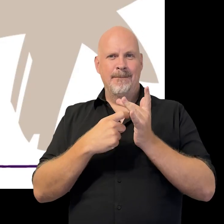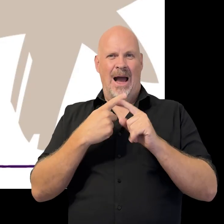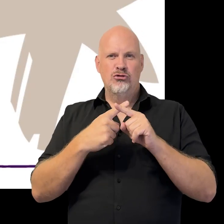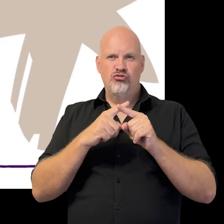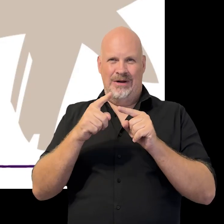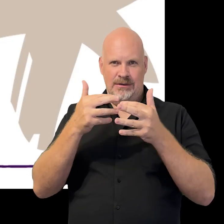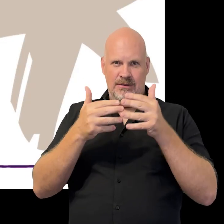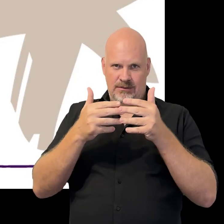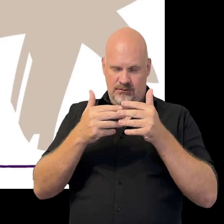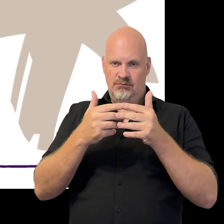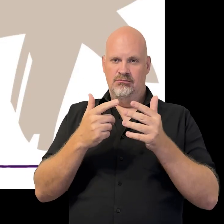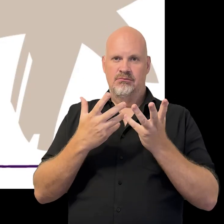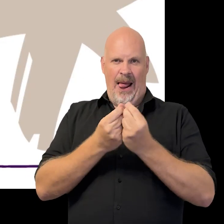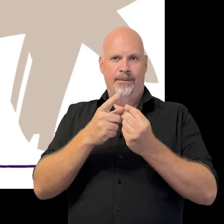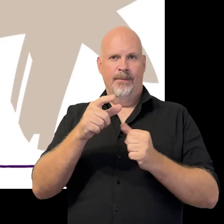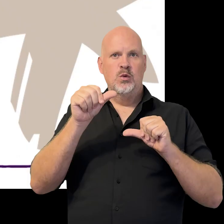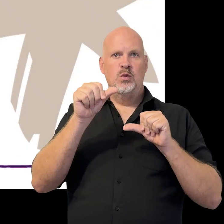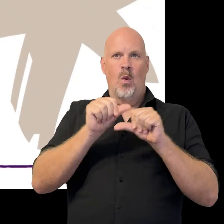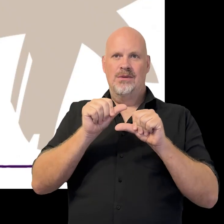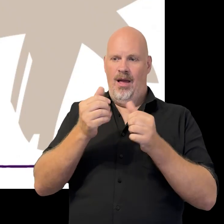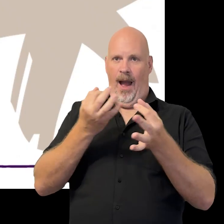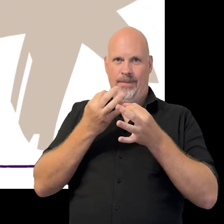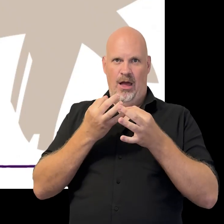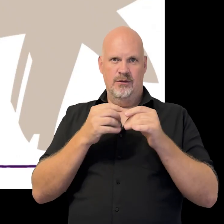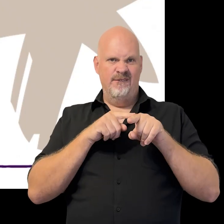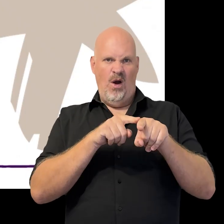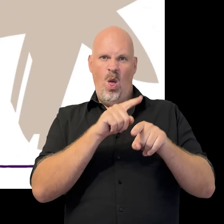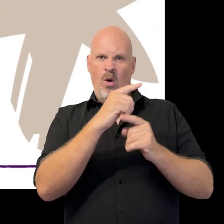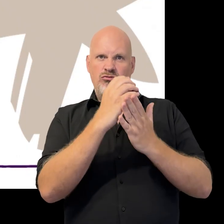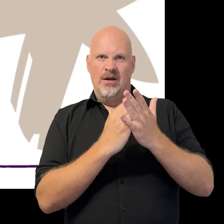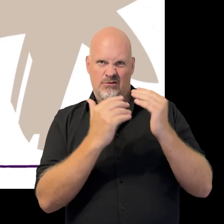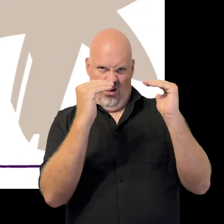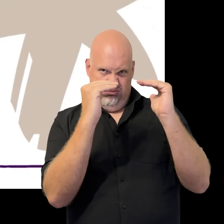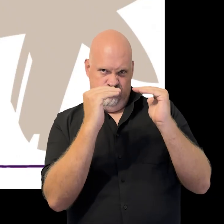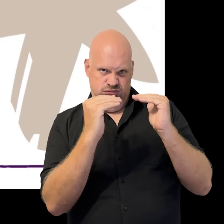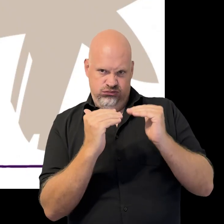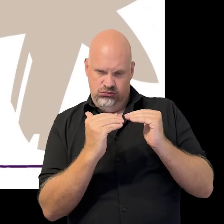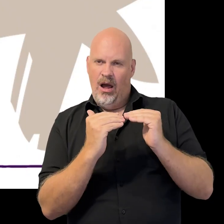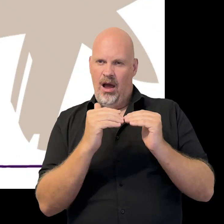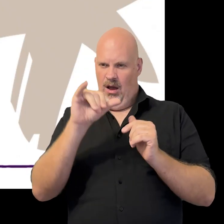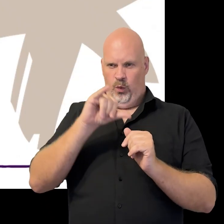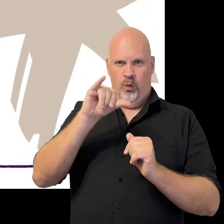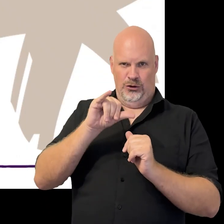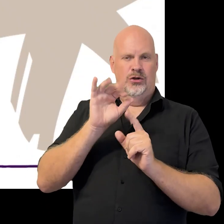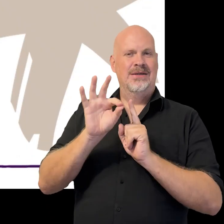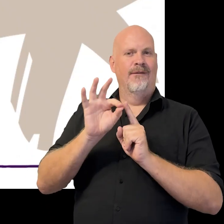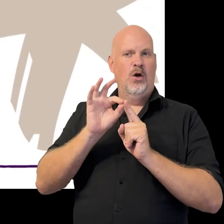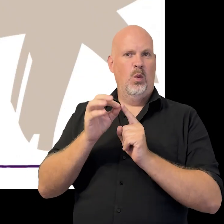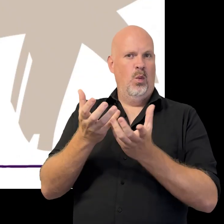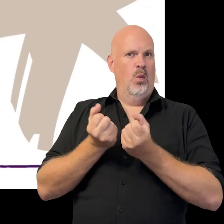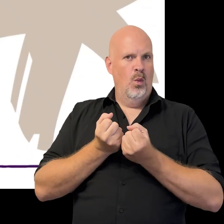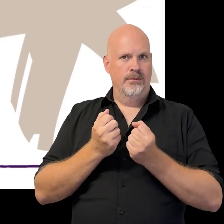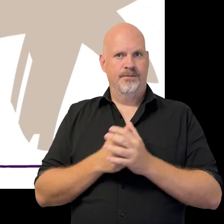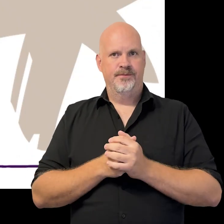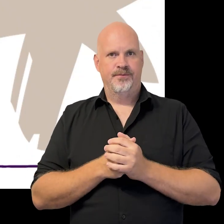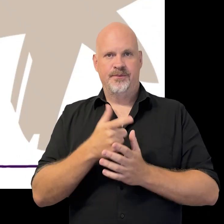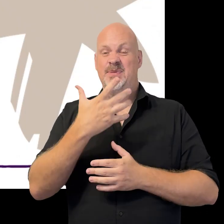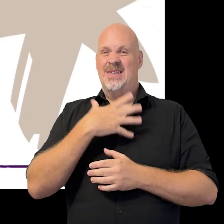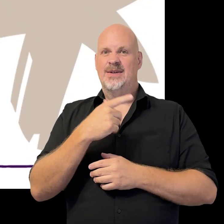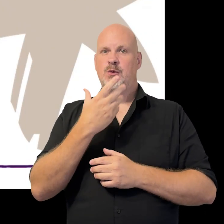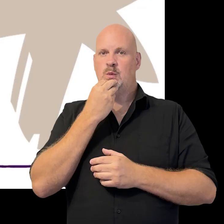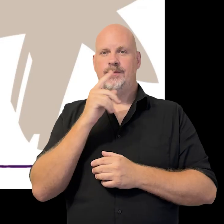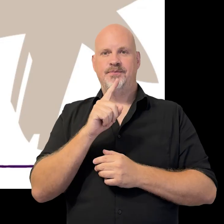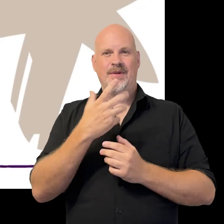there's a particular area of the business that is suffering from significant high turnover, you might look at how to develop some